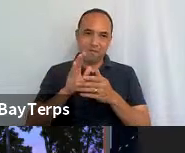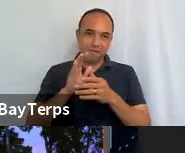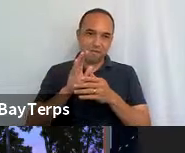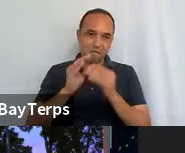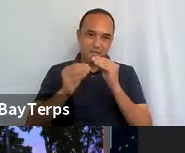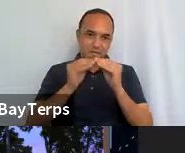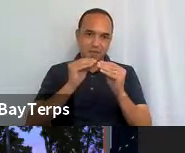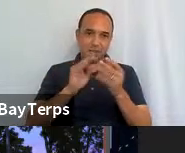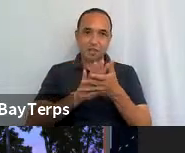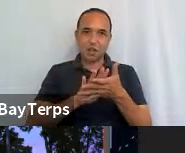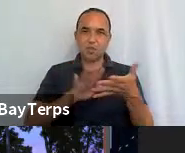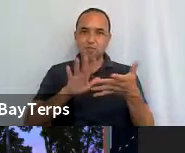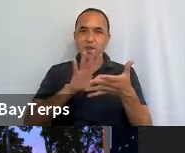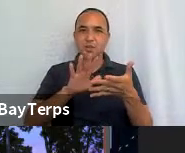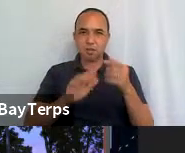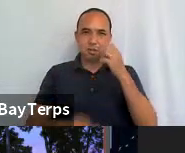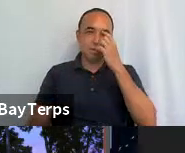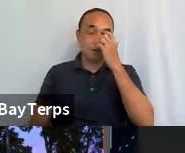go into image,